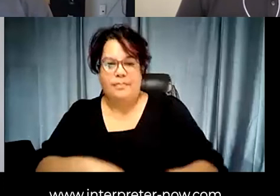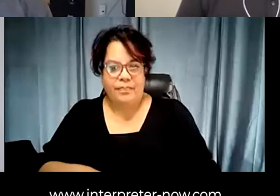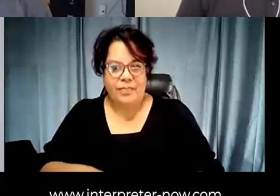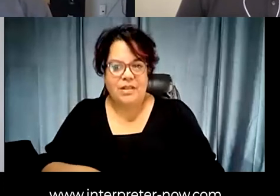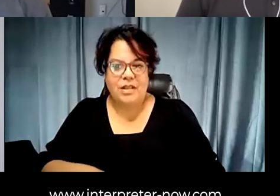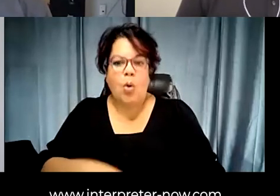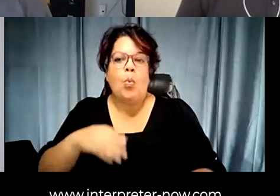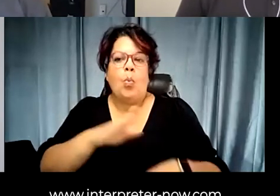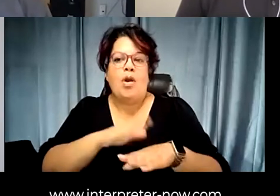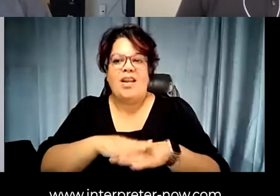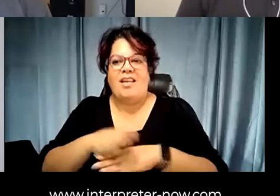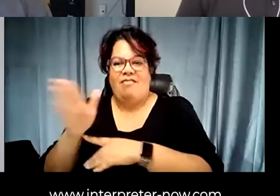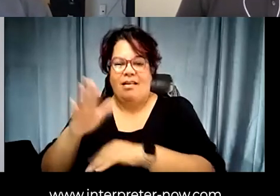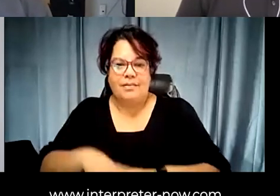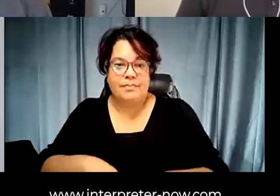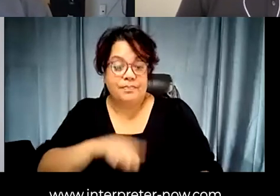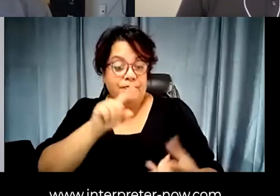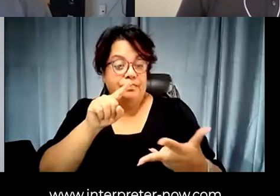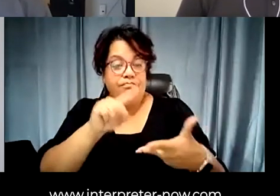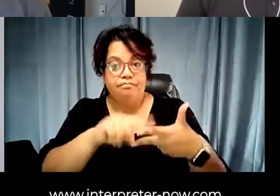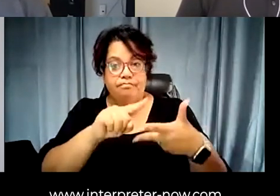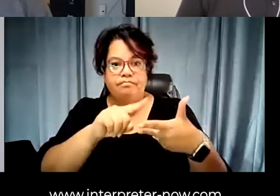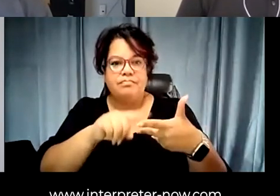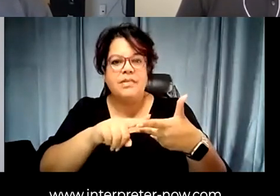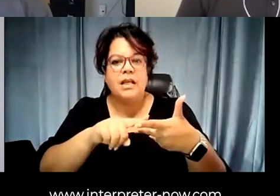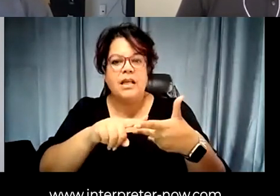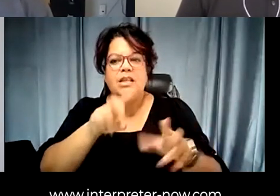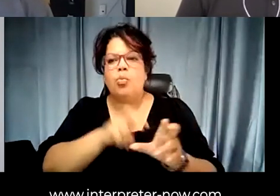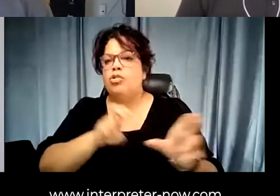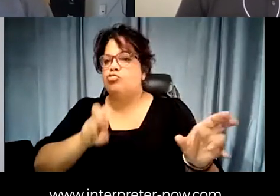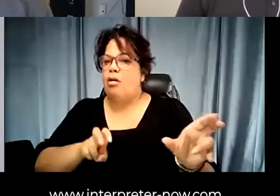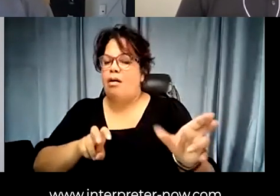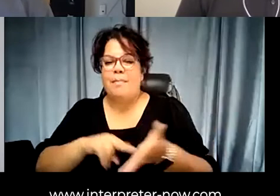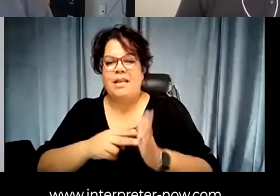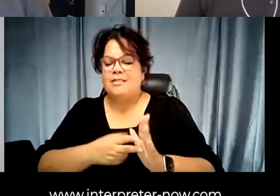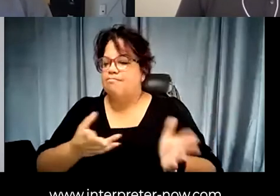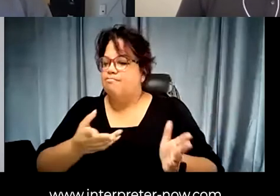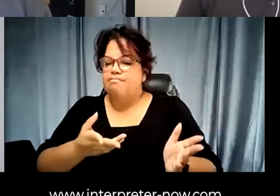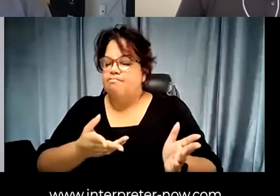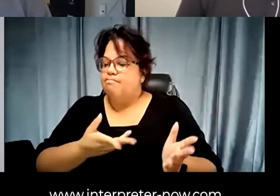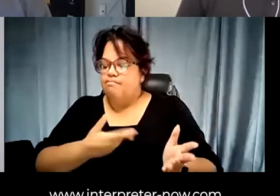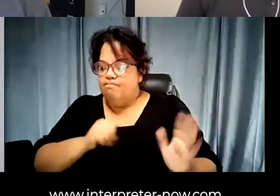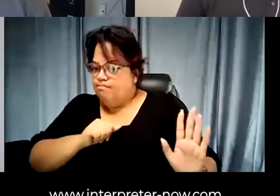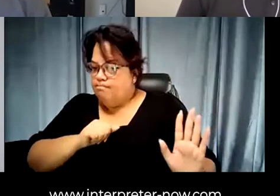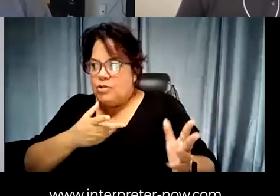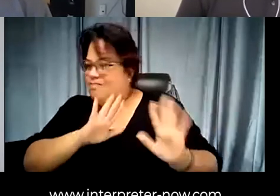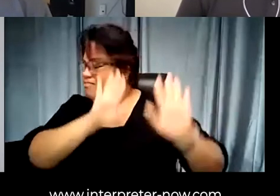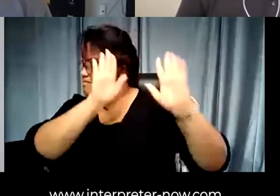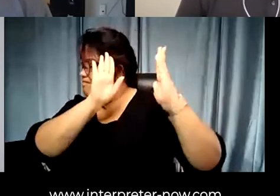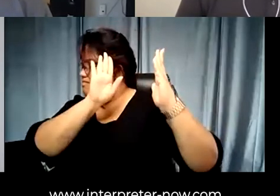talk about is the stage where it's based of talking about withdrawal. So it's a matter of pulling away from those things, pulling away from those